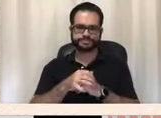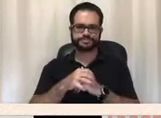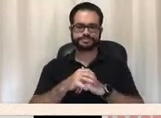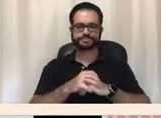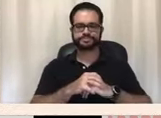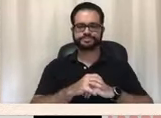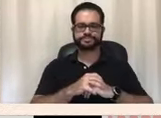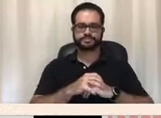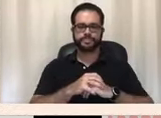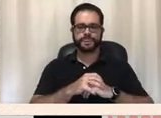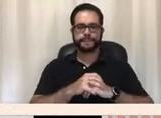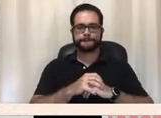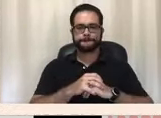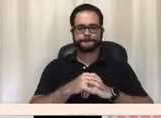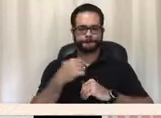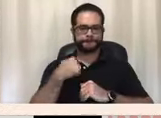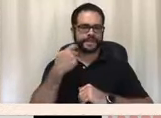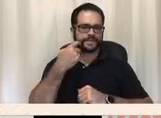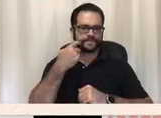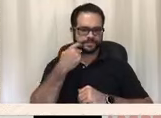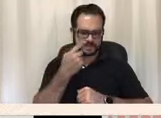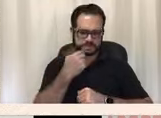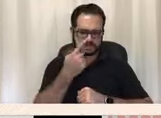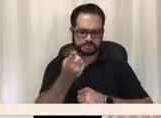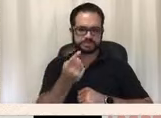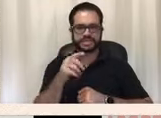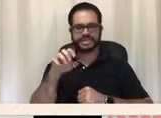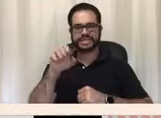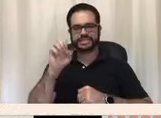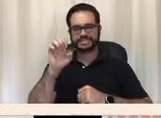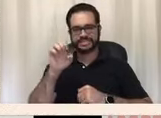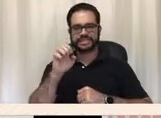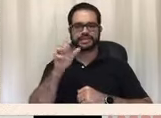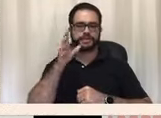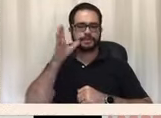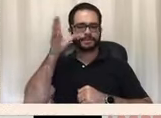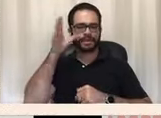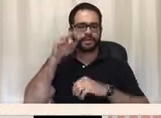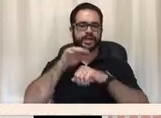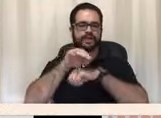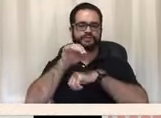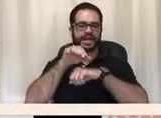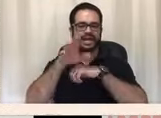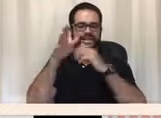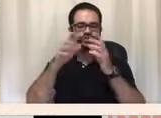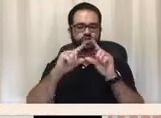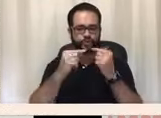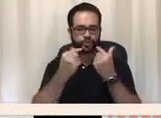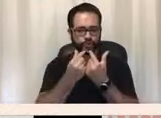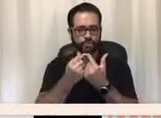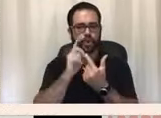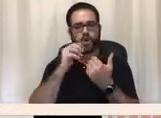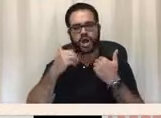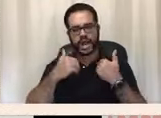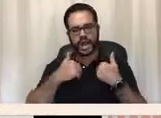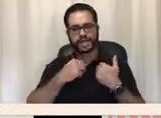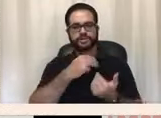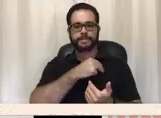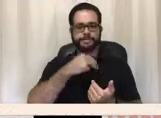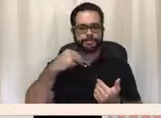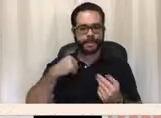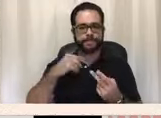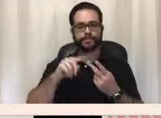As I just mentioned, an ESE parent advisory group is going to have members, a purpose, a mission